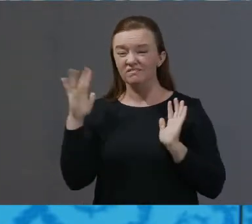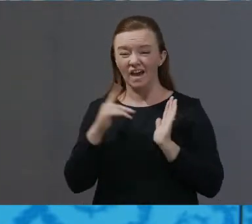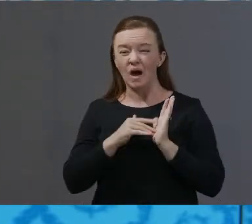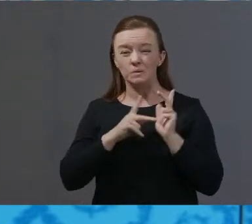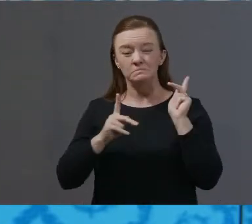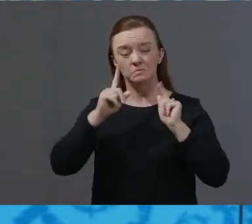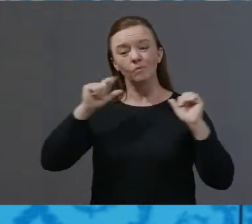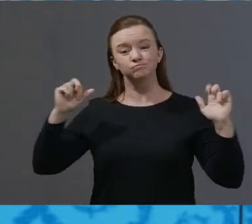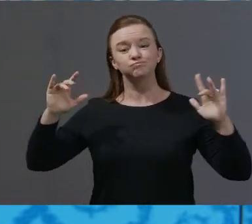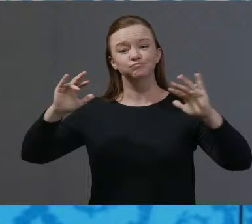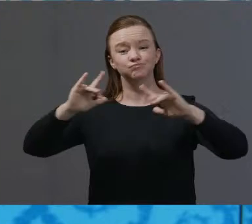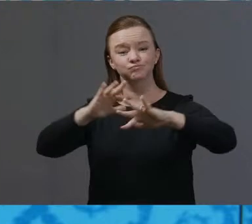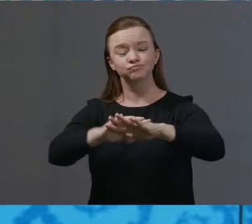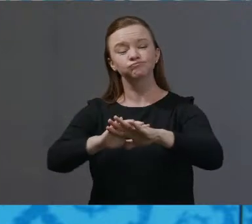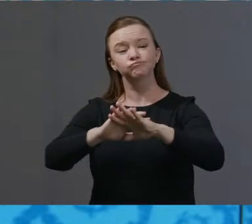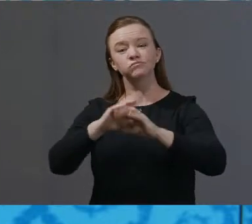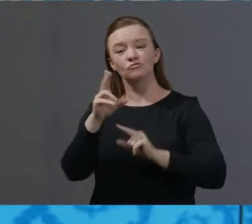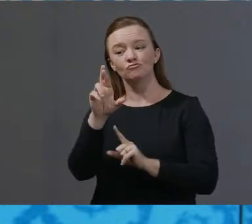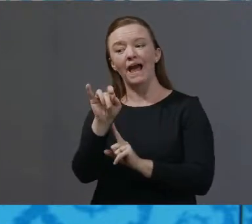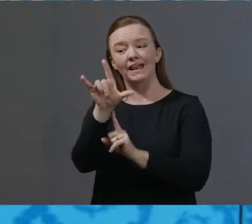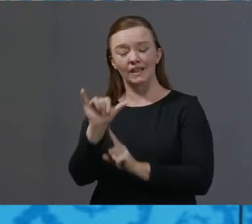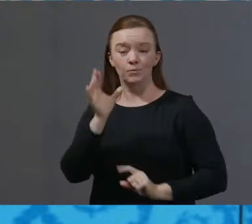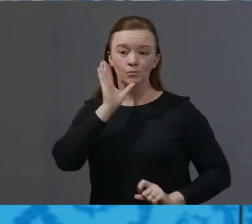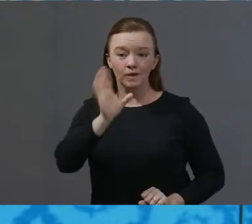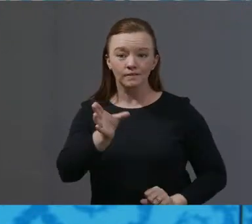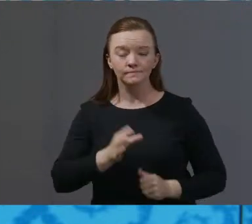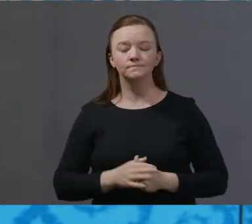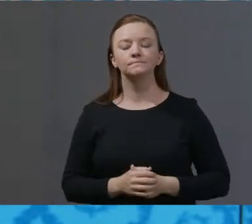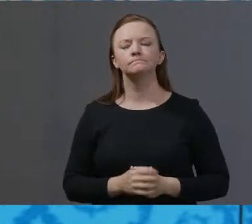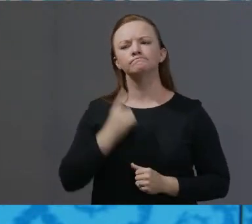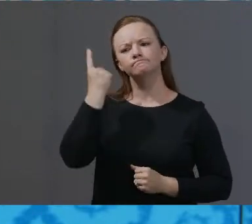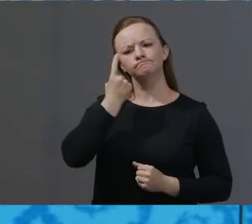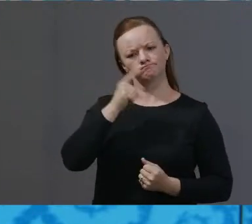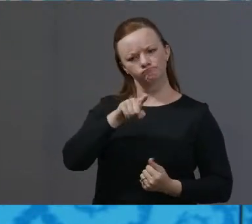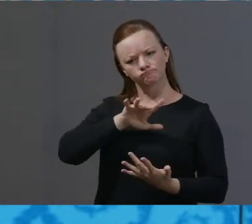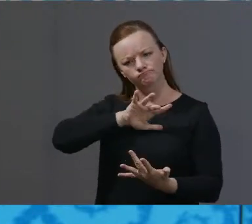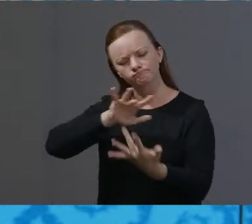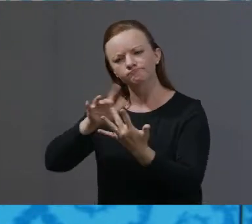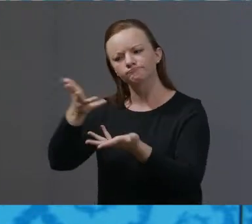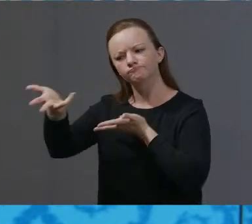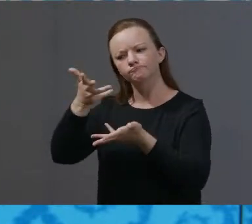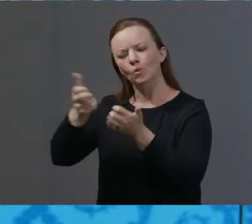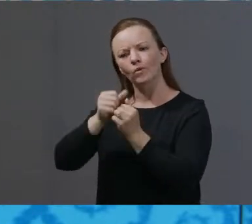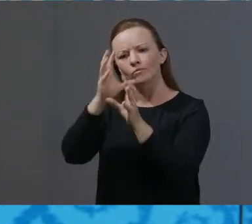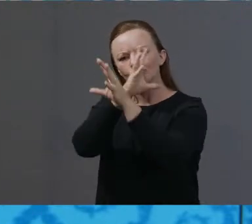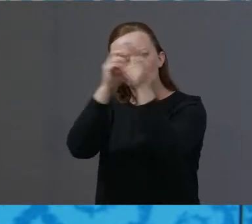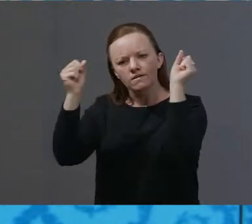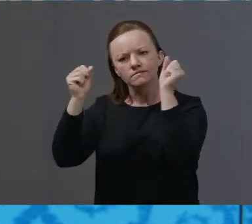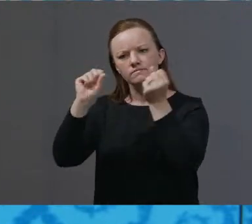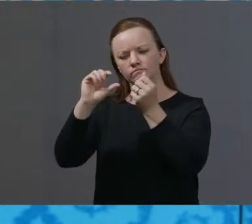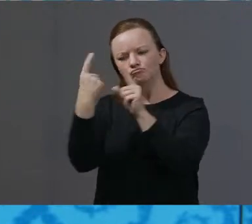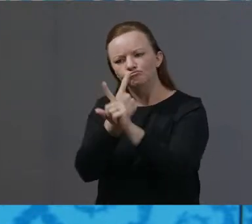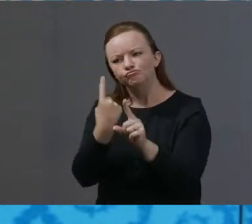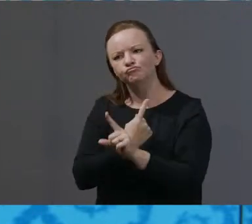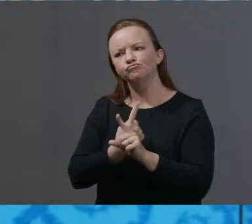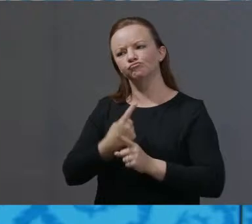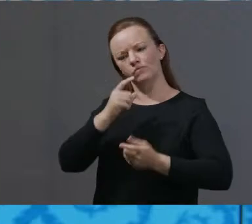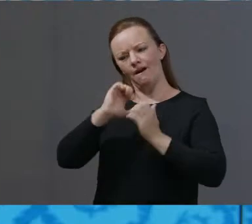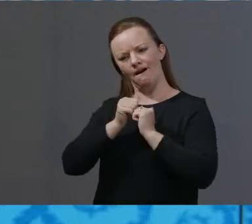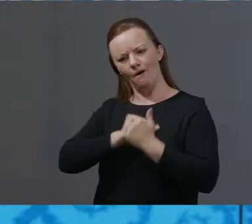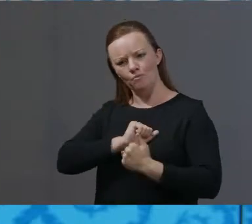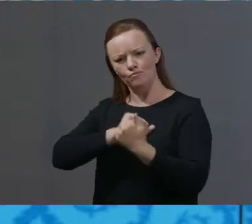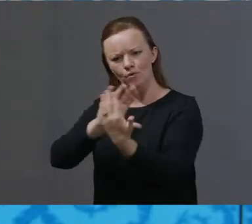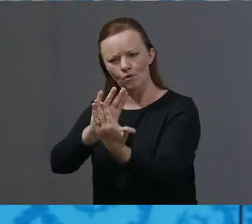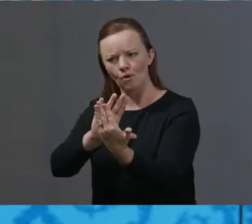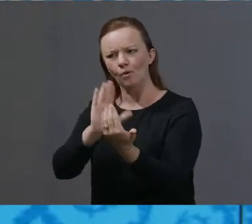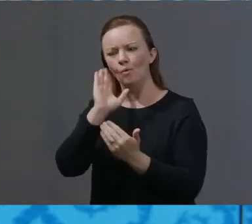touch with the church to figure out how to do this logistically and just what is being done? We're going to have thousands in one place. How